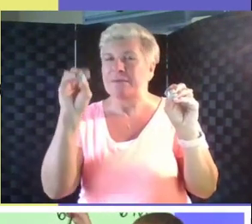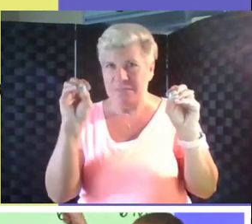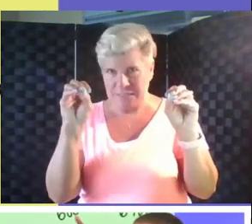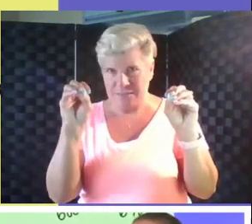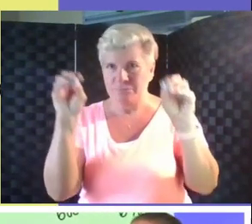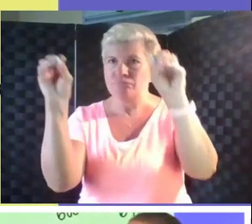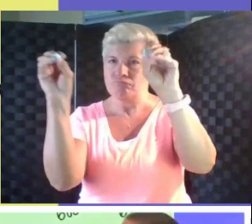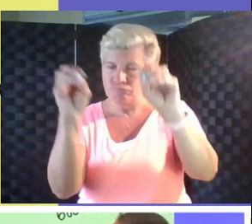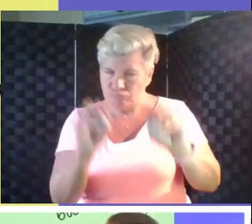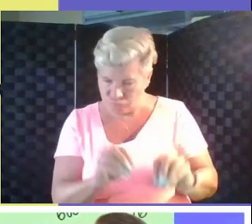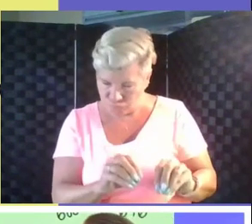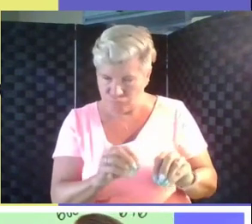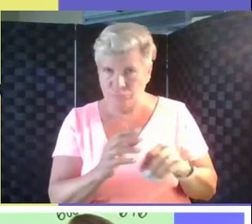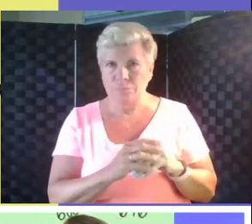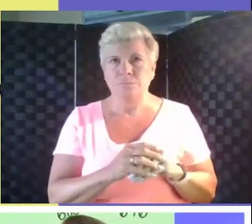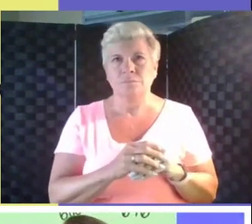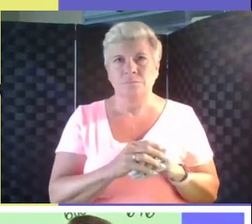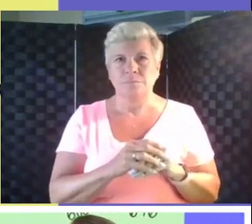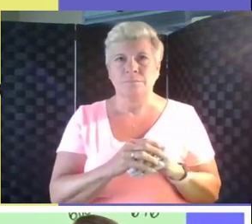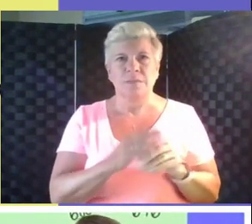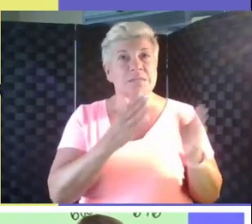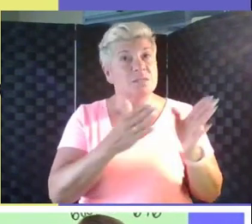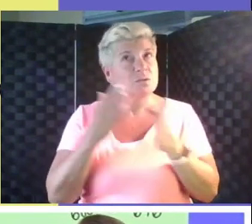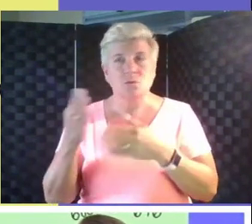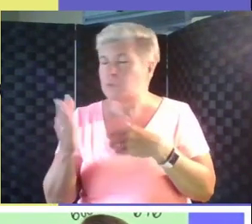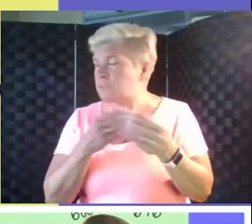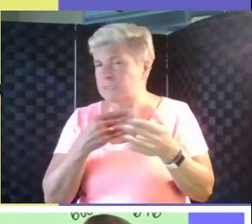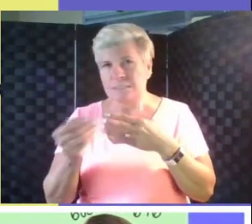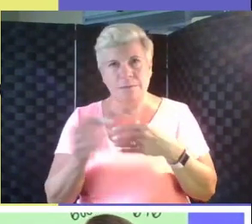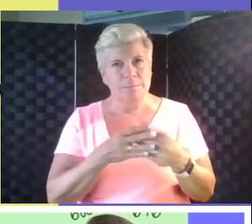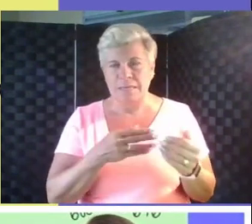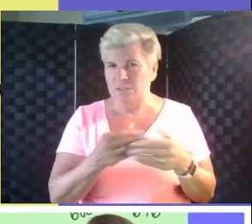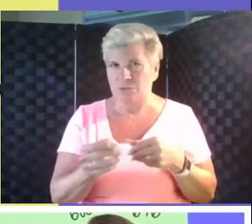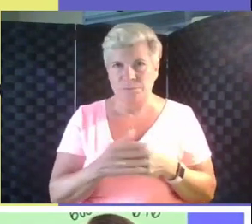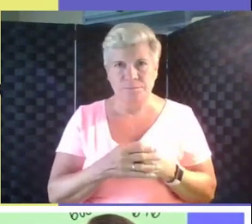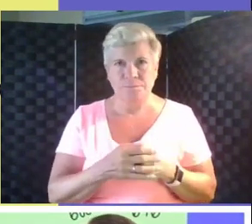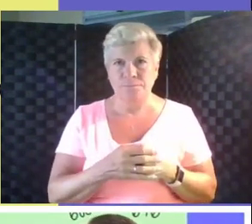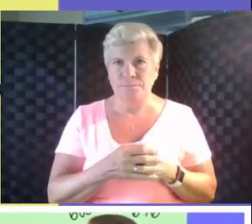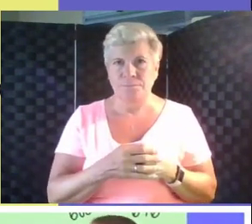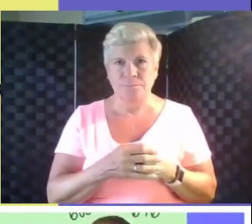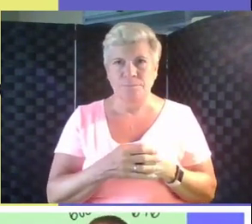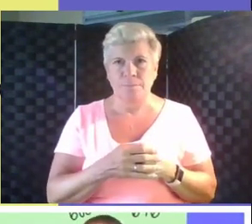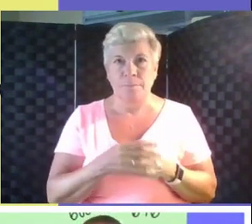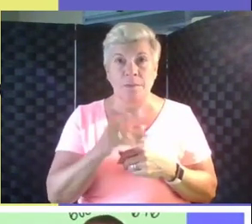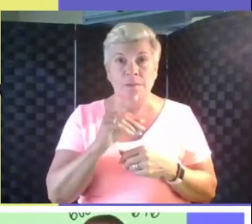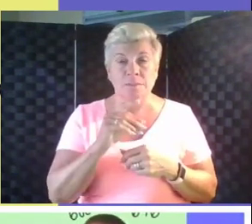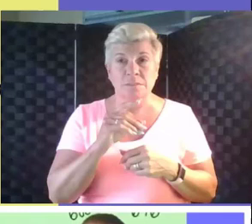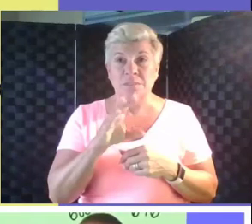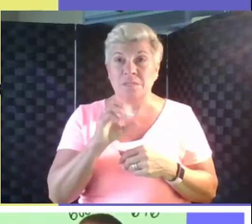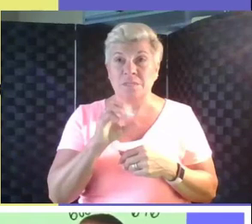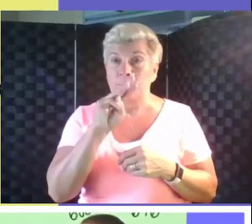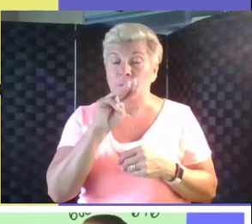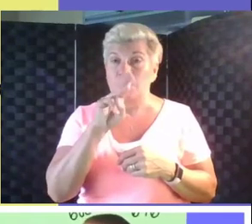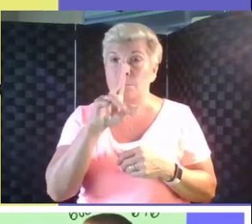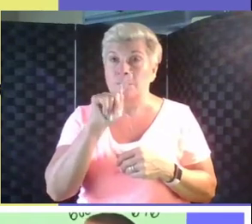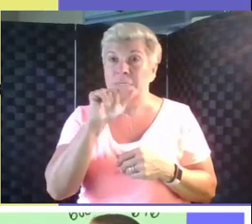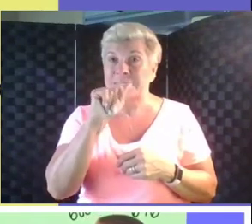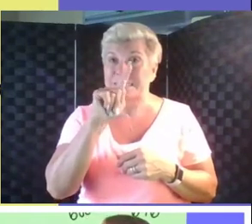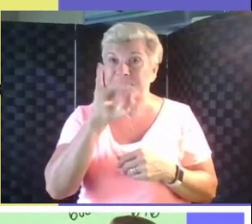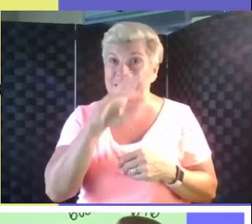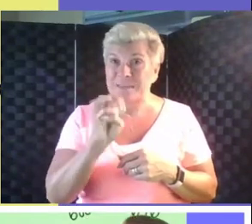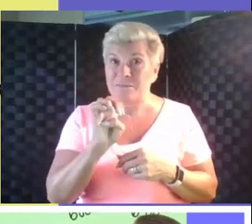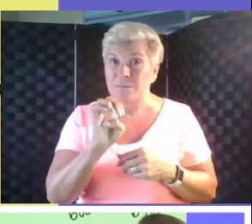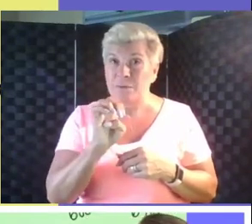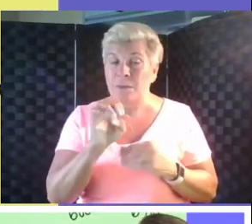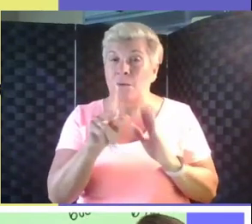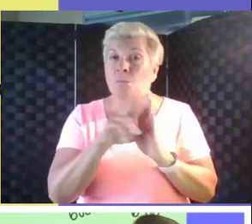see 70. So let's put those together next to each other. Doesn't matter which one you put first because the commutative property says I can do either one